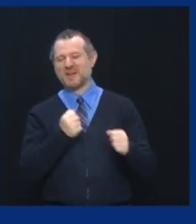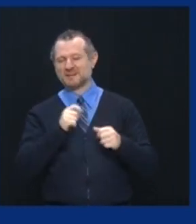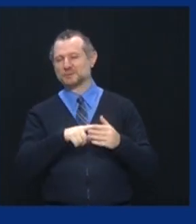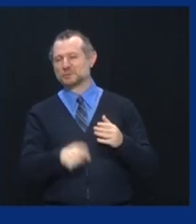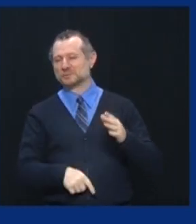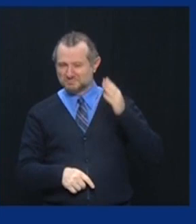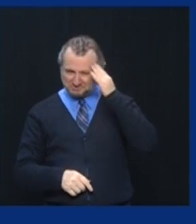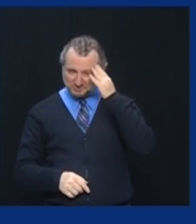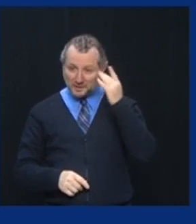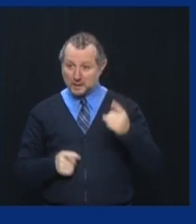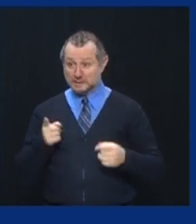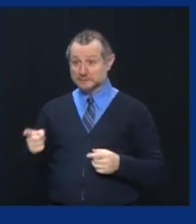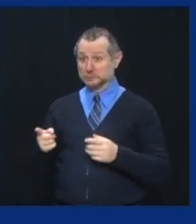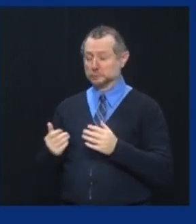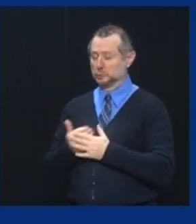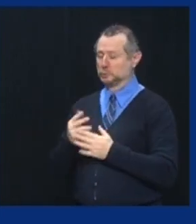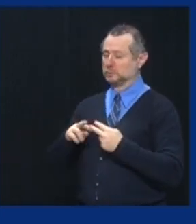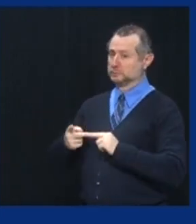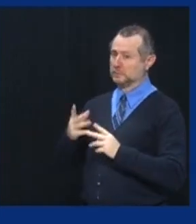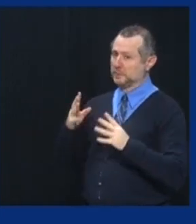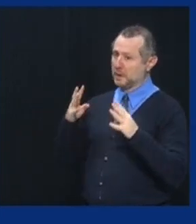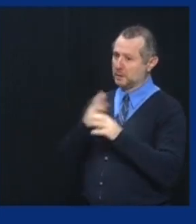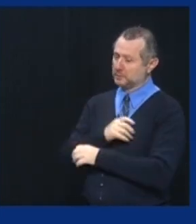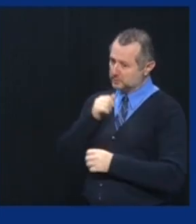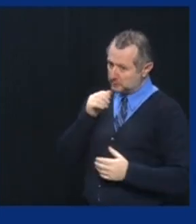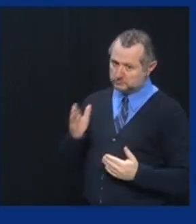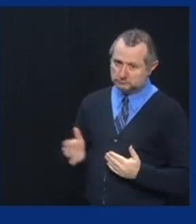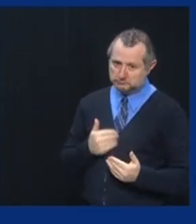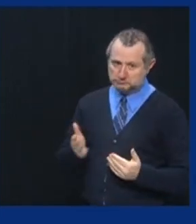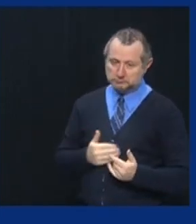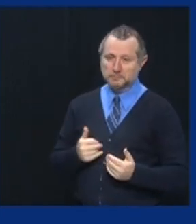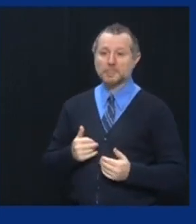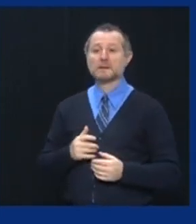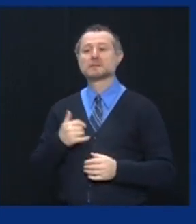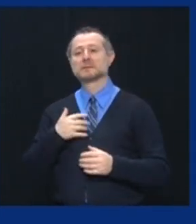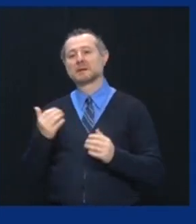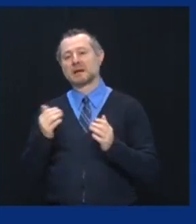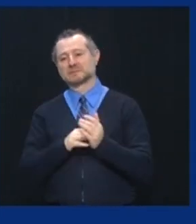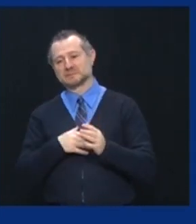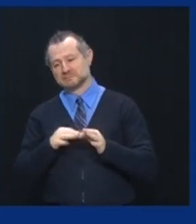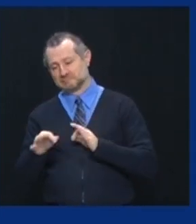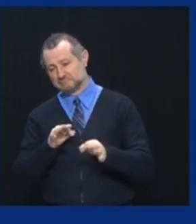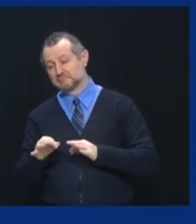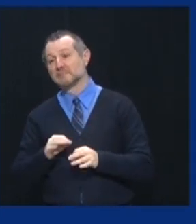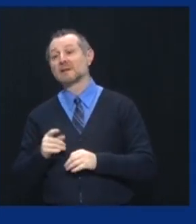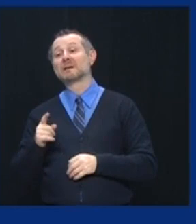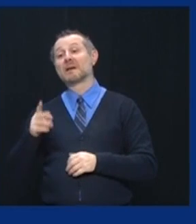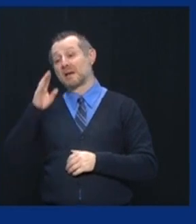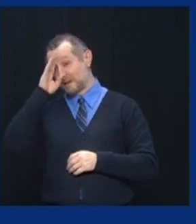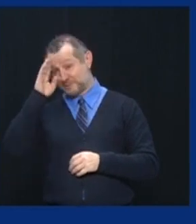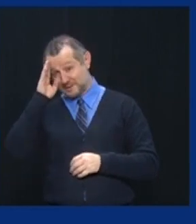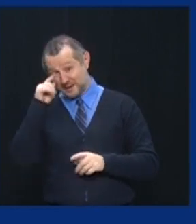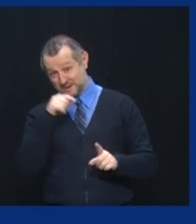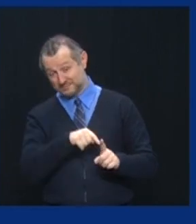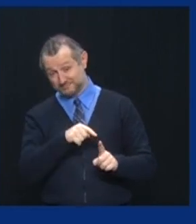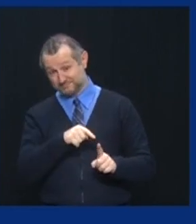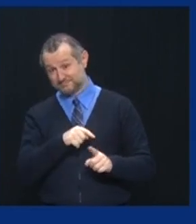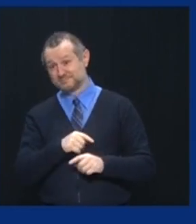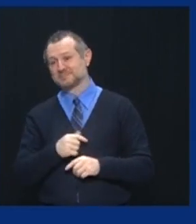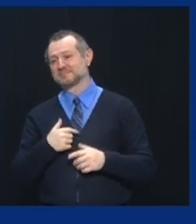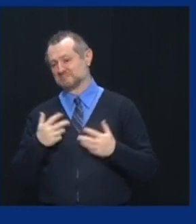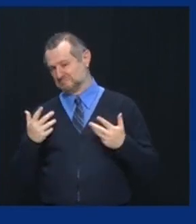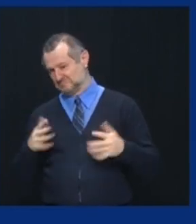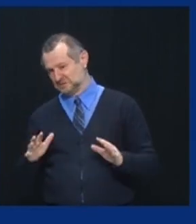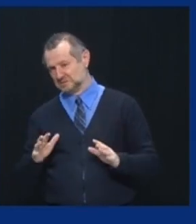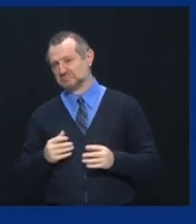complicated situation. And again, just to make sure I was clear on the hospitals, we had distributed it